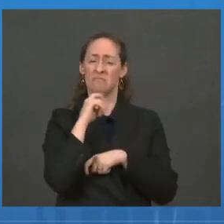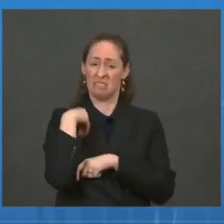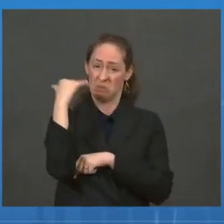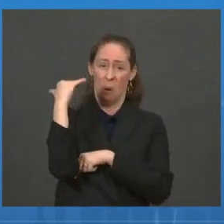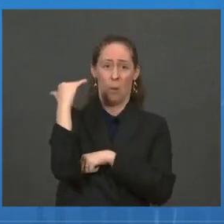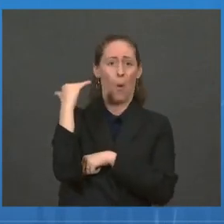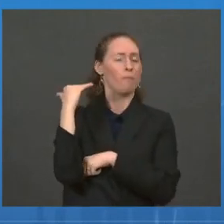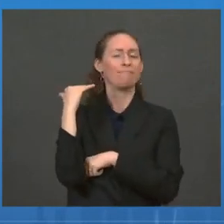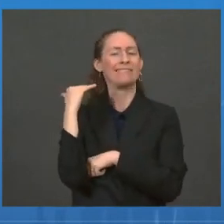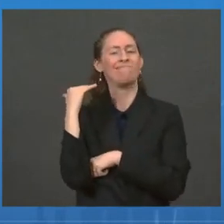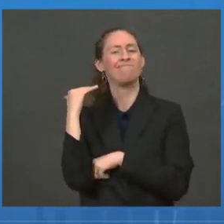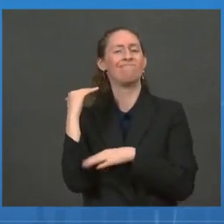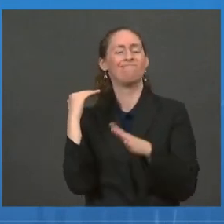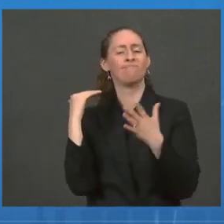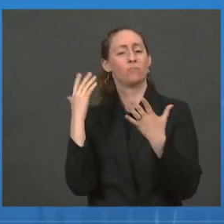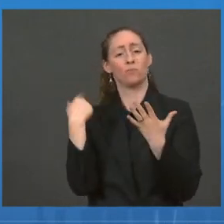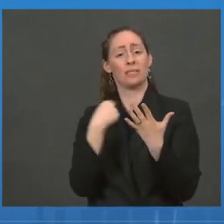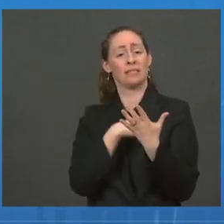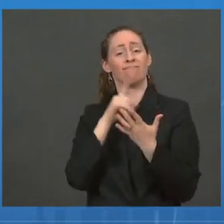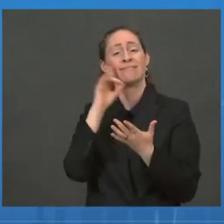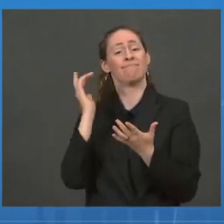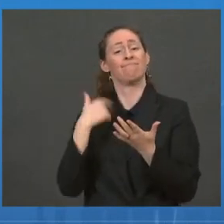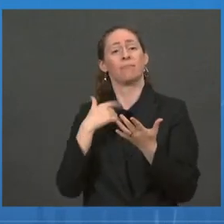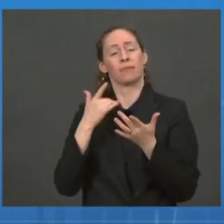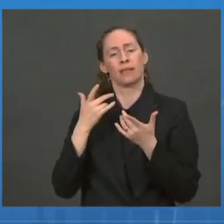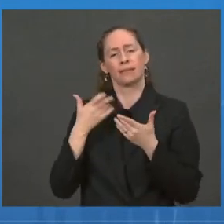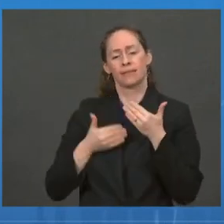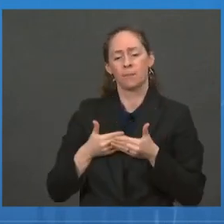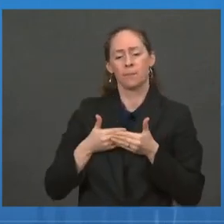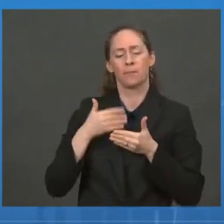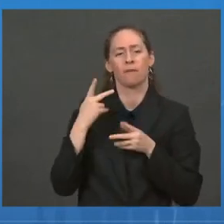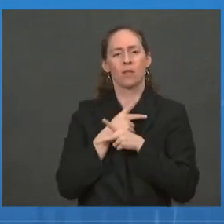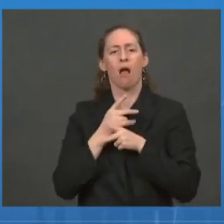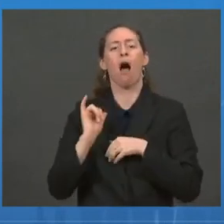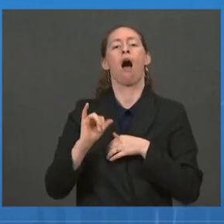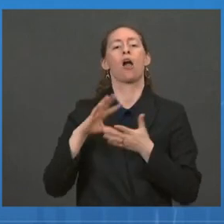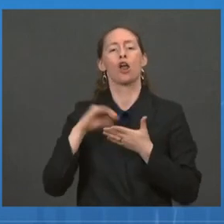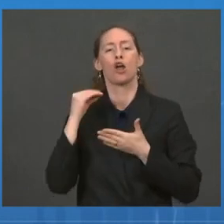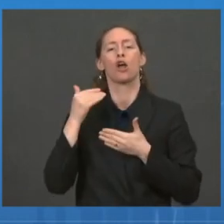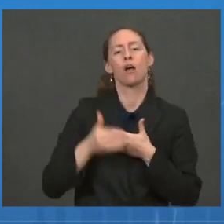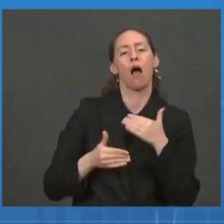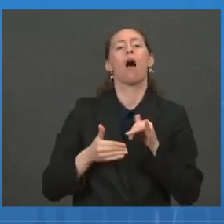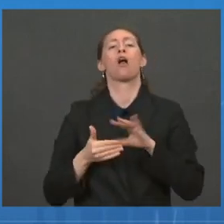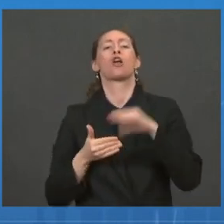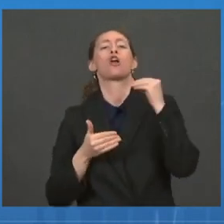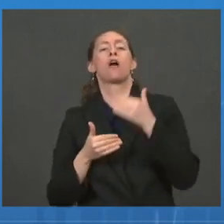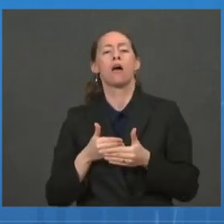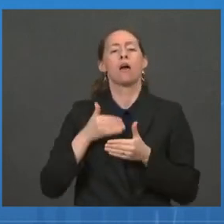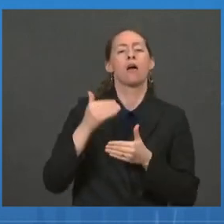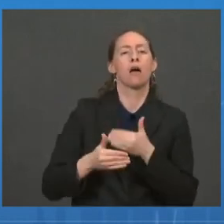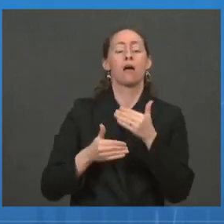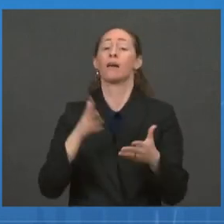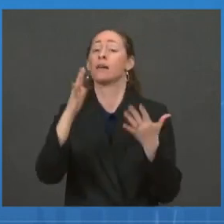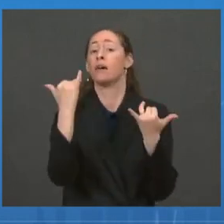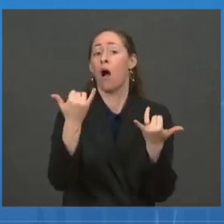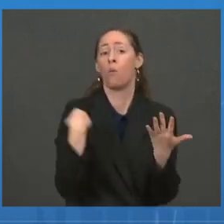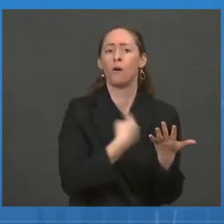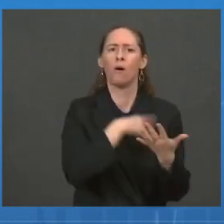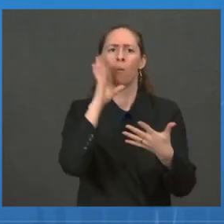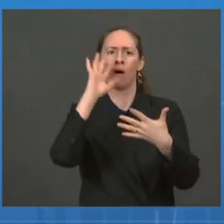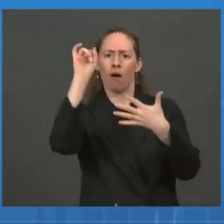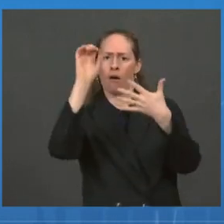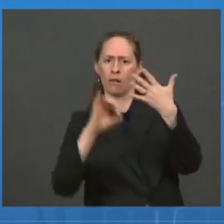preparing for this moment today i want to walk with through with you what we've been doing at cdc to prepare for